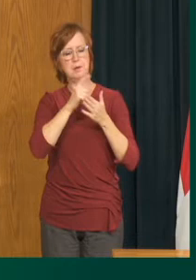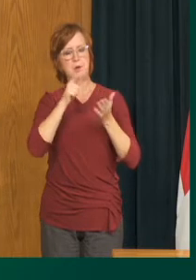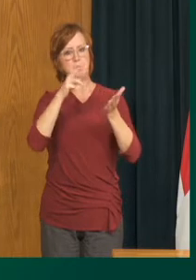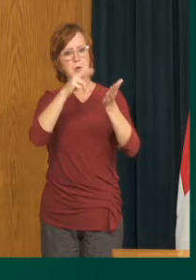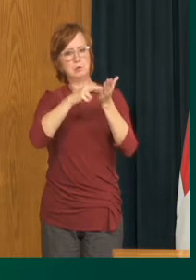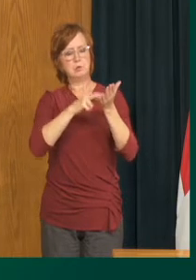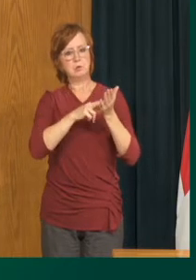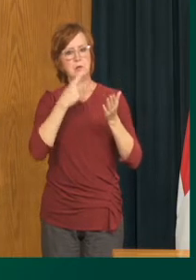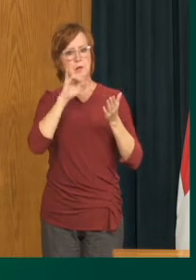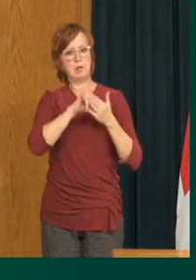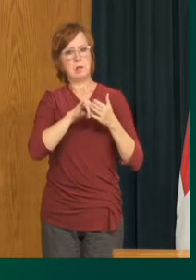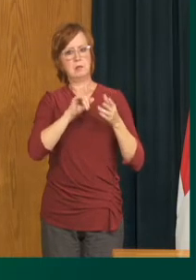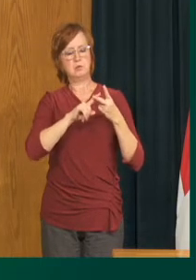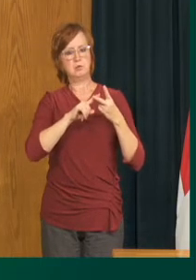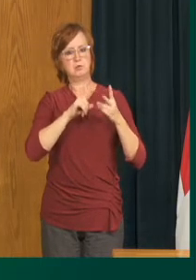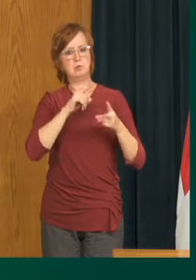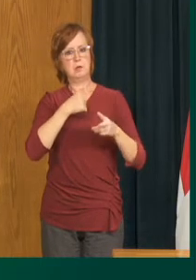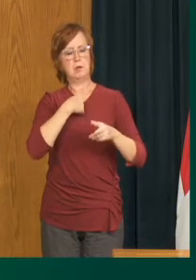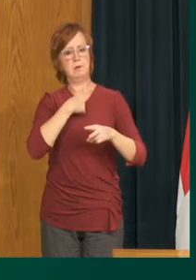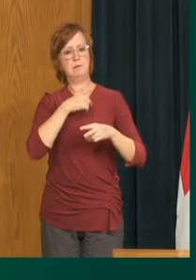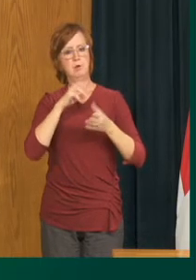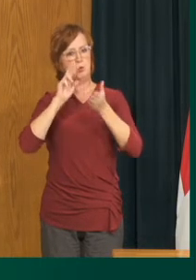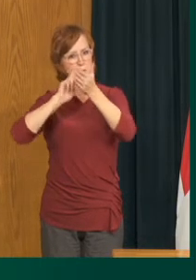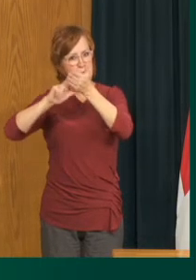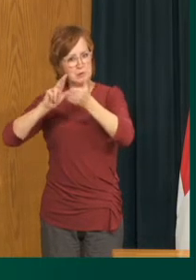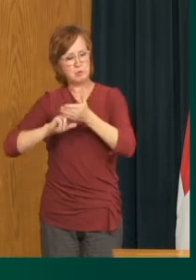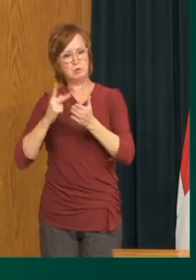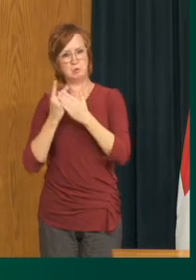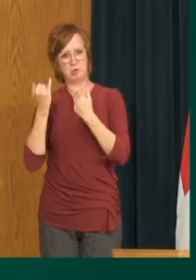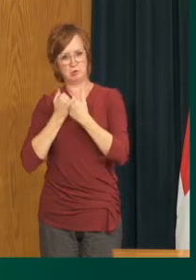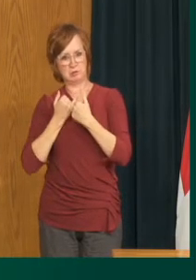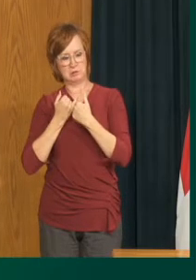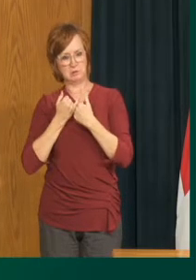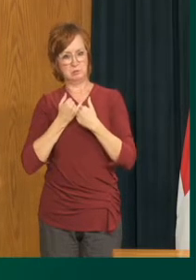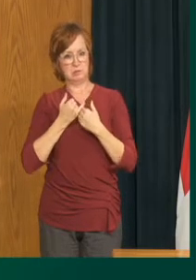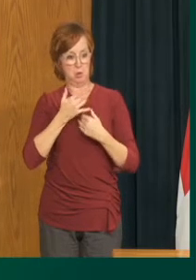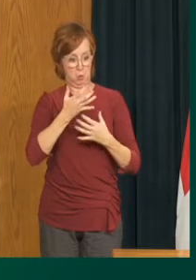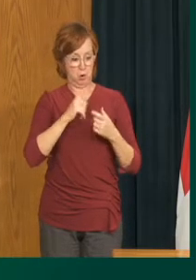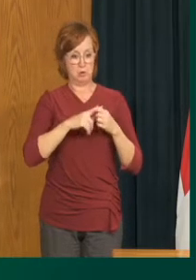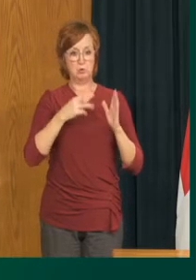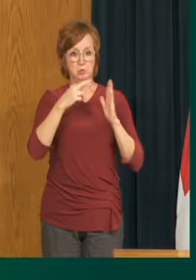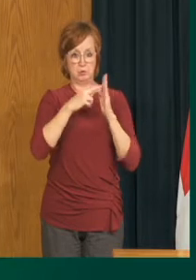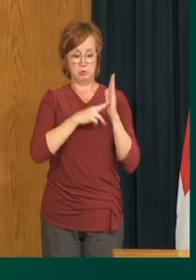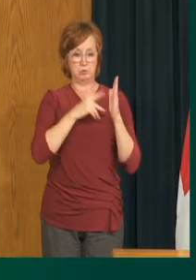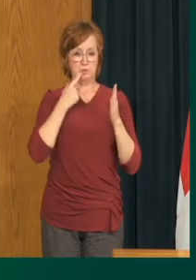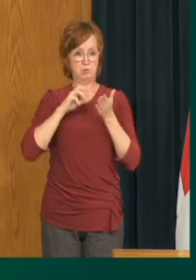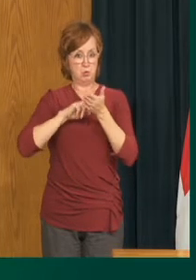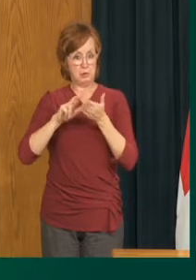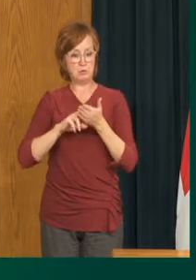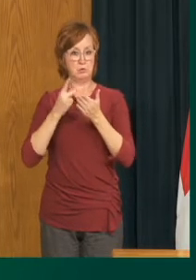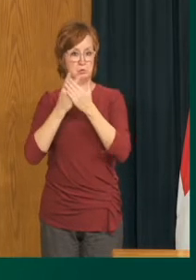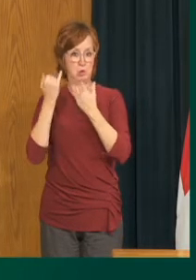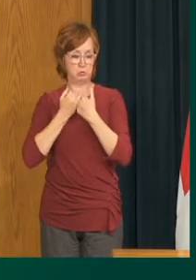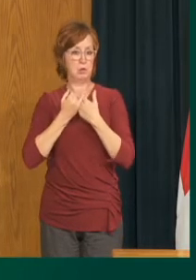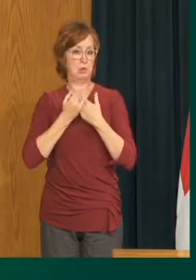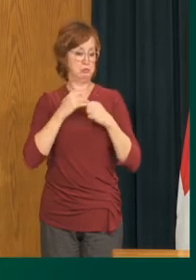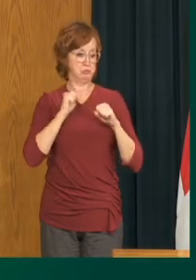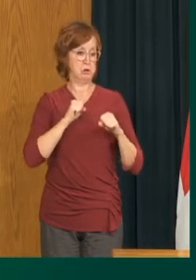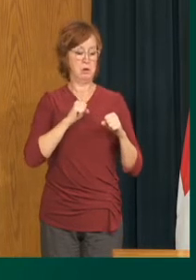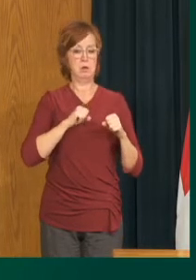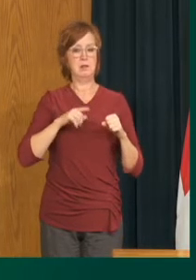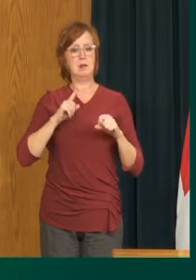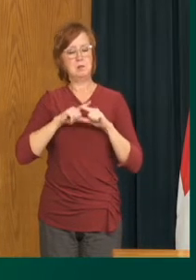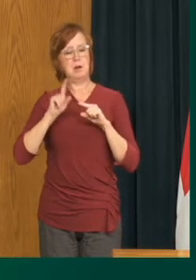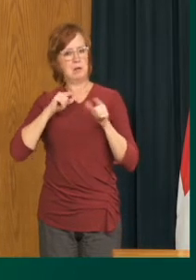part of a clinical research project because while some show benefit, they have to be studied in a way that what